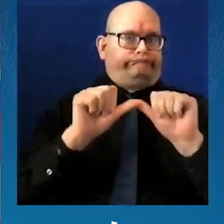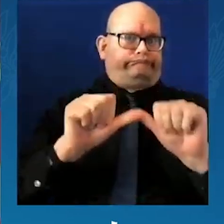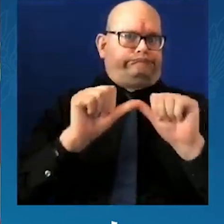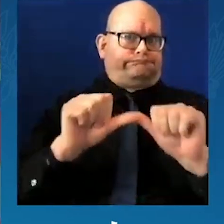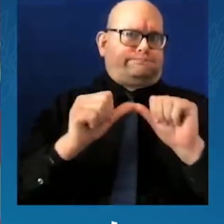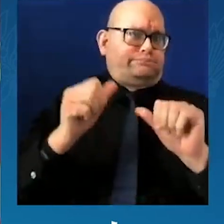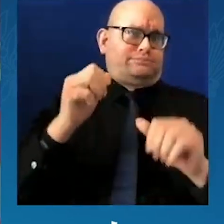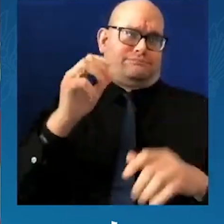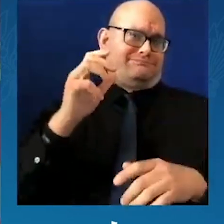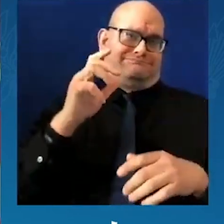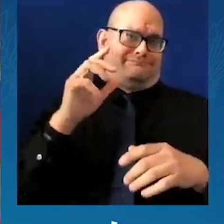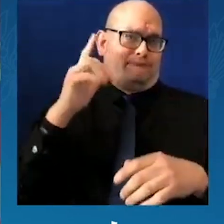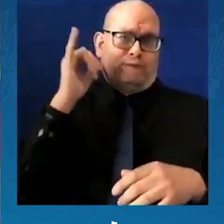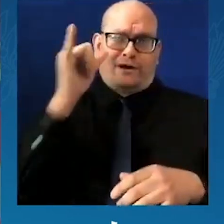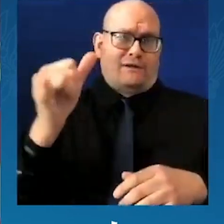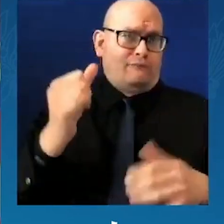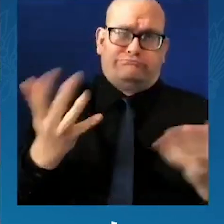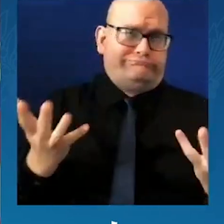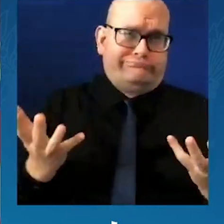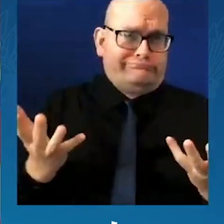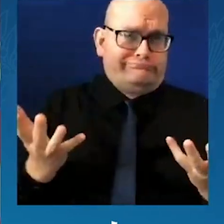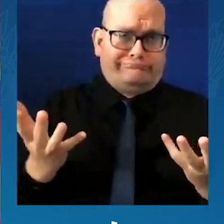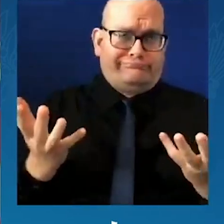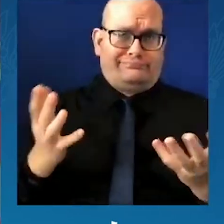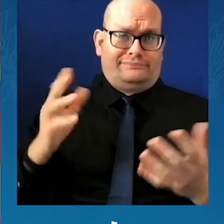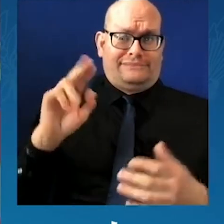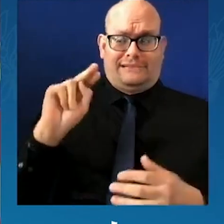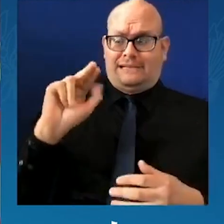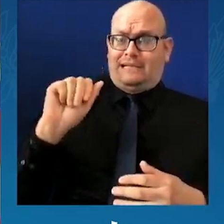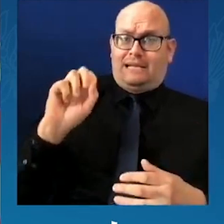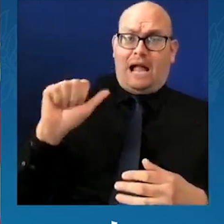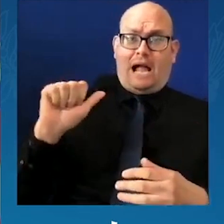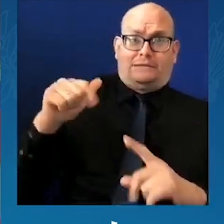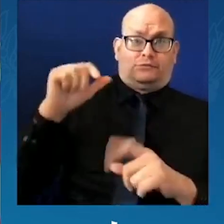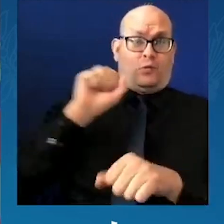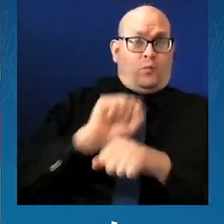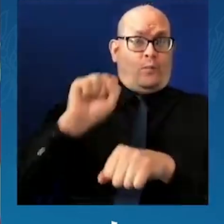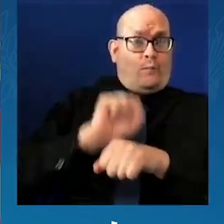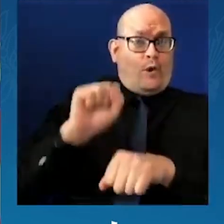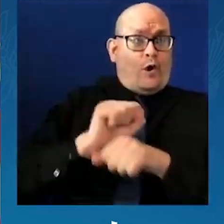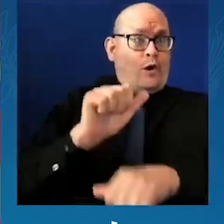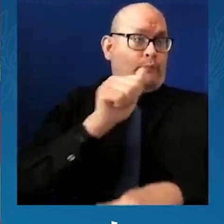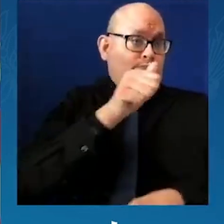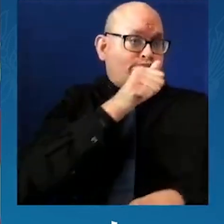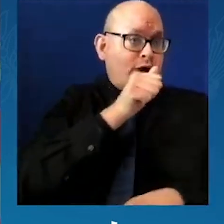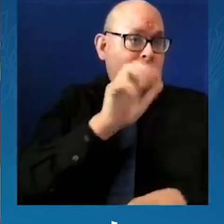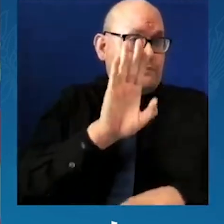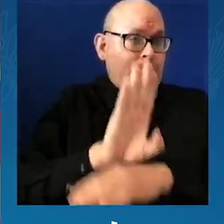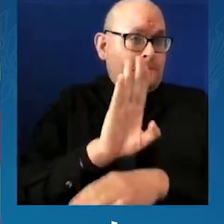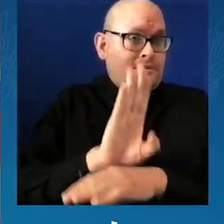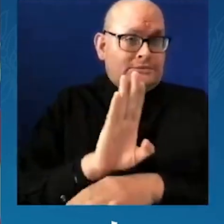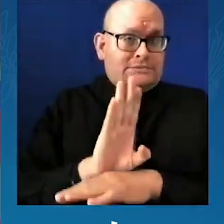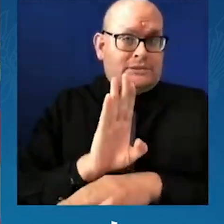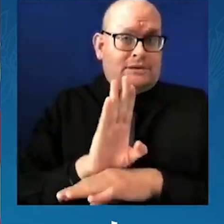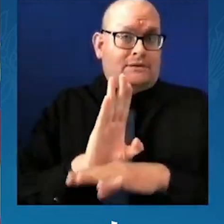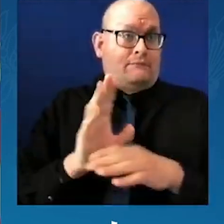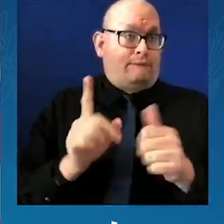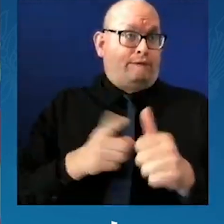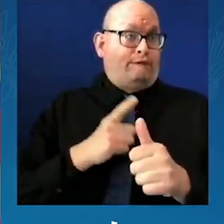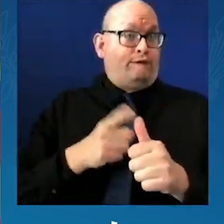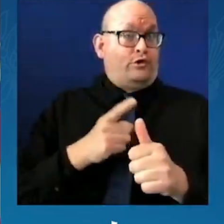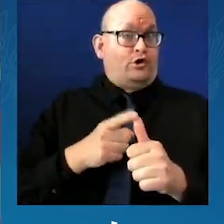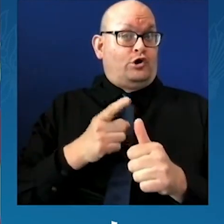is why NASA is working with the private sector to develop the first generation of